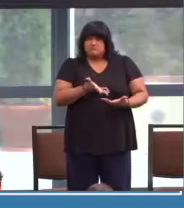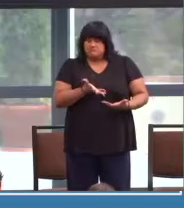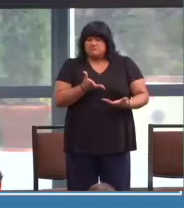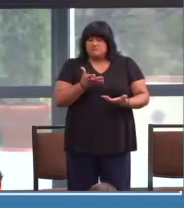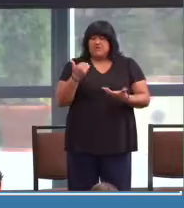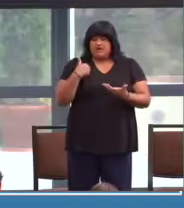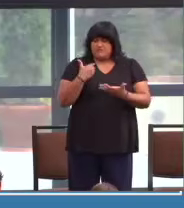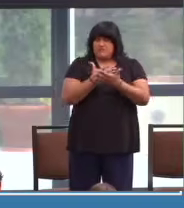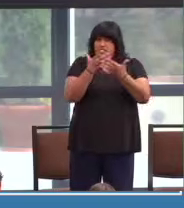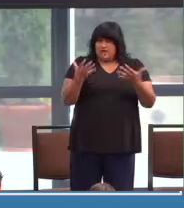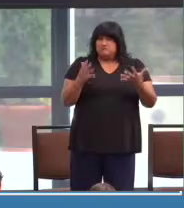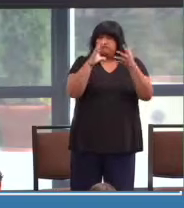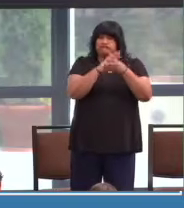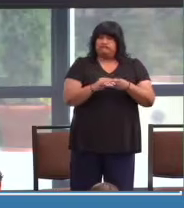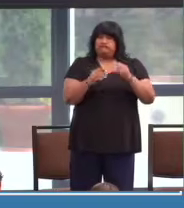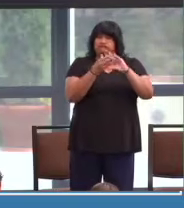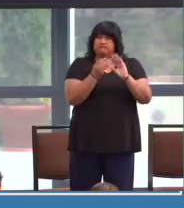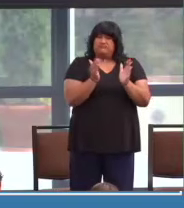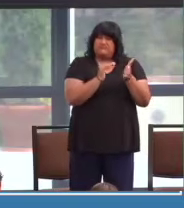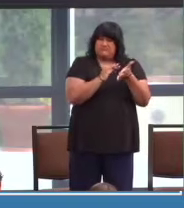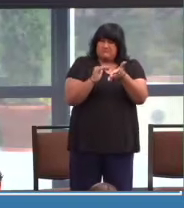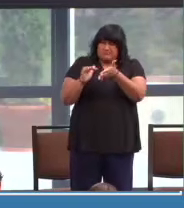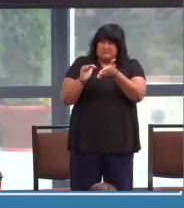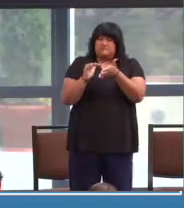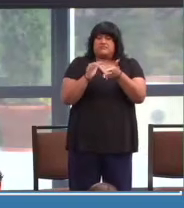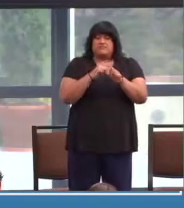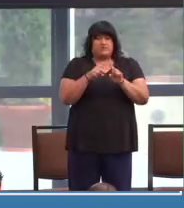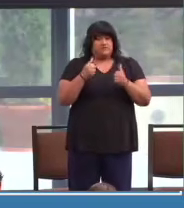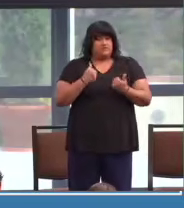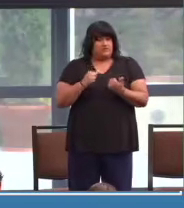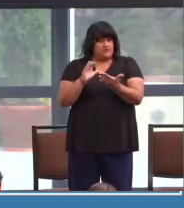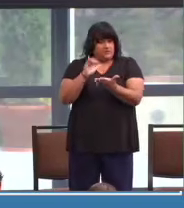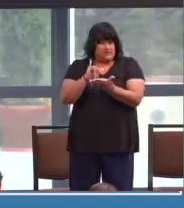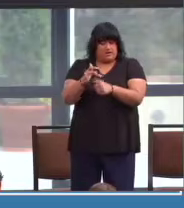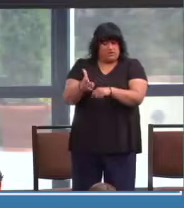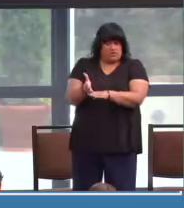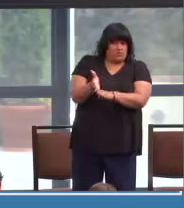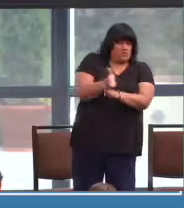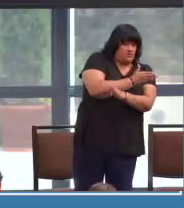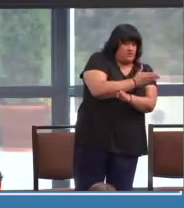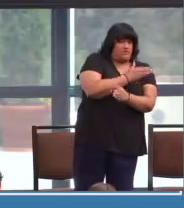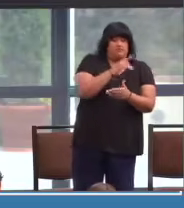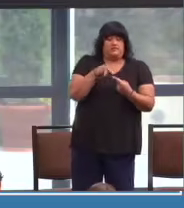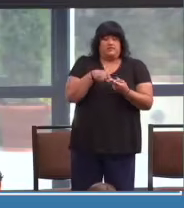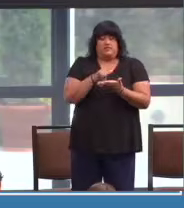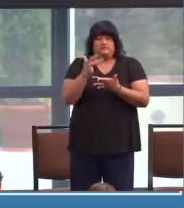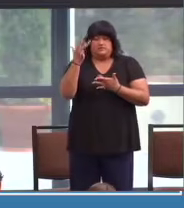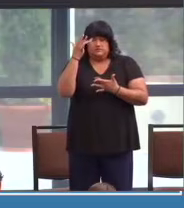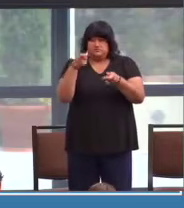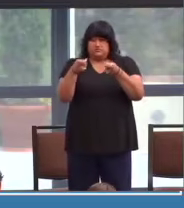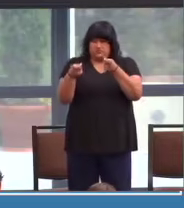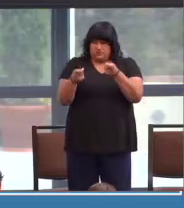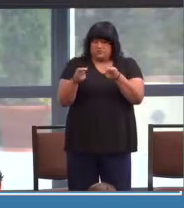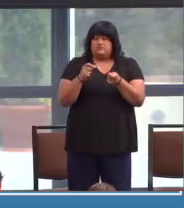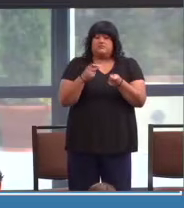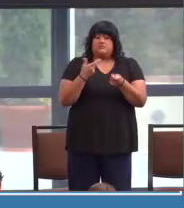small studies, but for the most part, we try to address that early. Once the disease is controlled, manage the medications to the ones